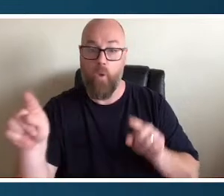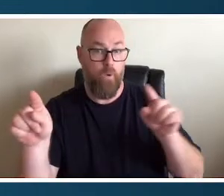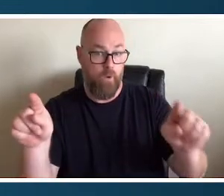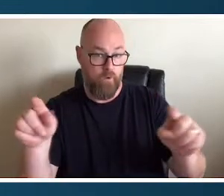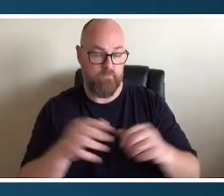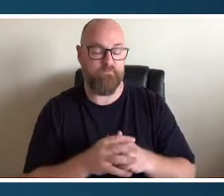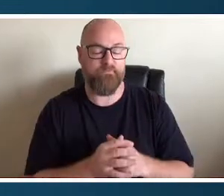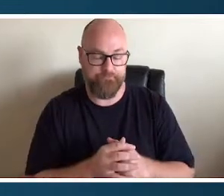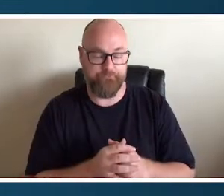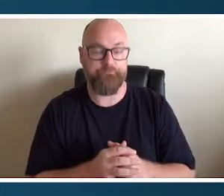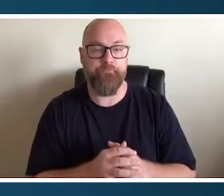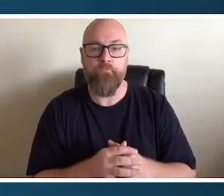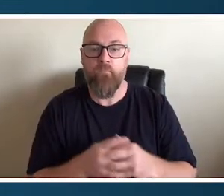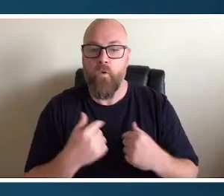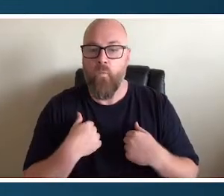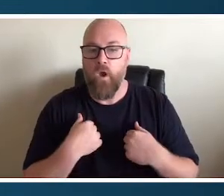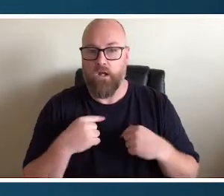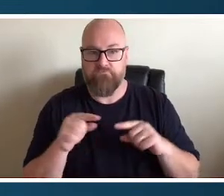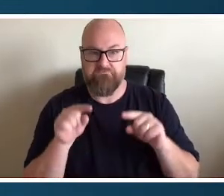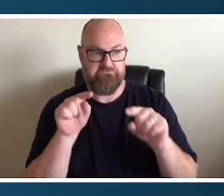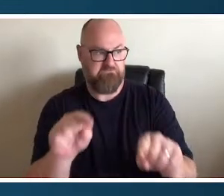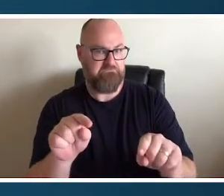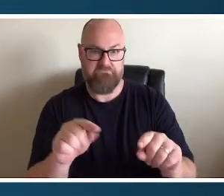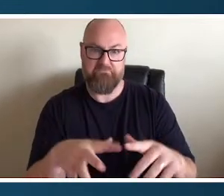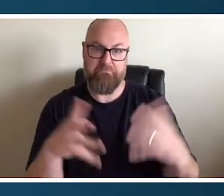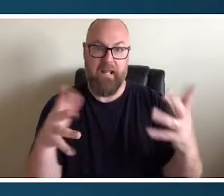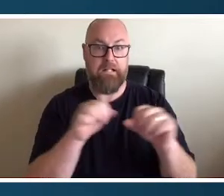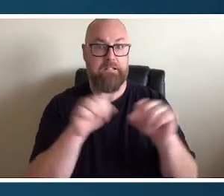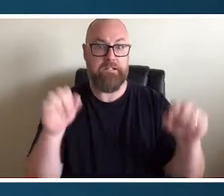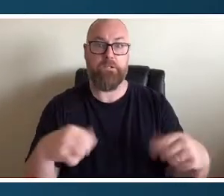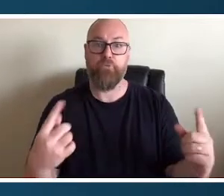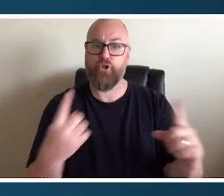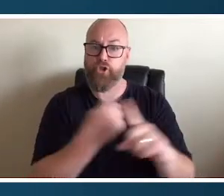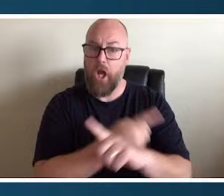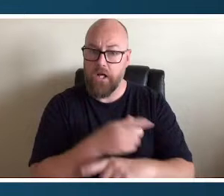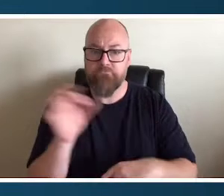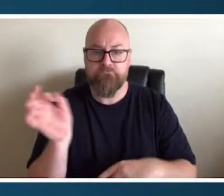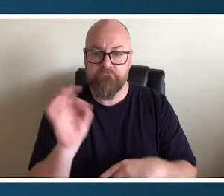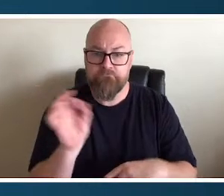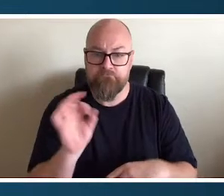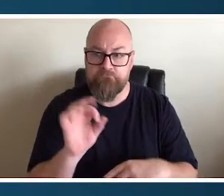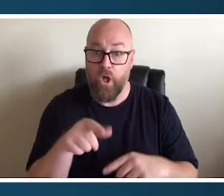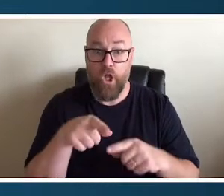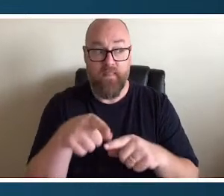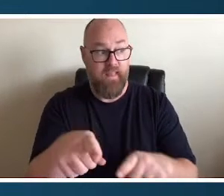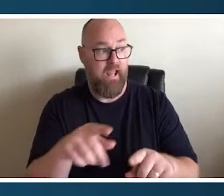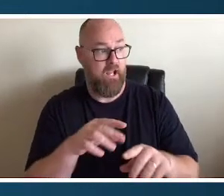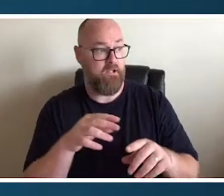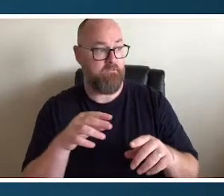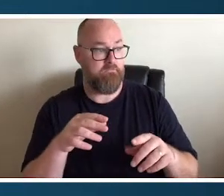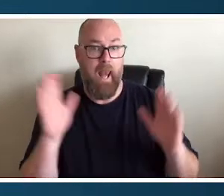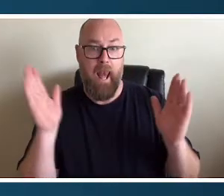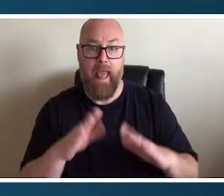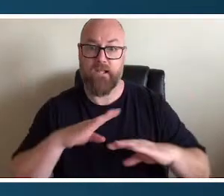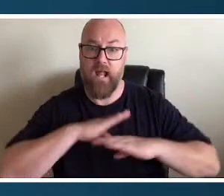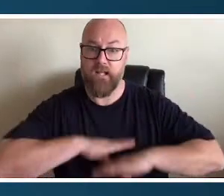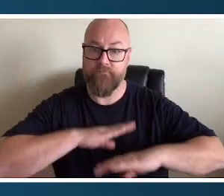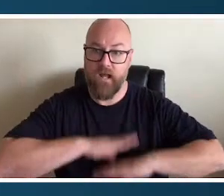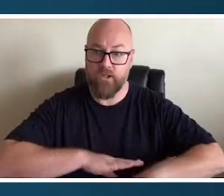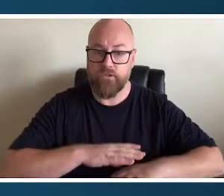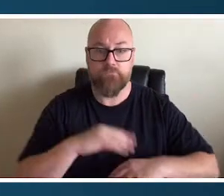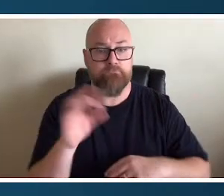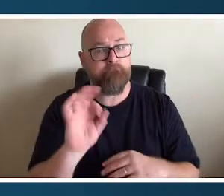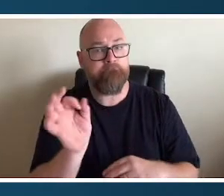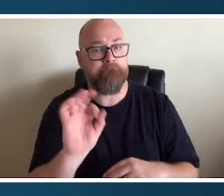we do not observe any systematic change or reductions of the satisfaction score over time or across